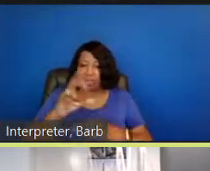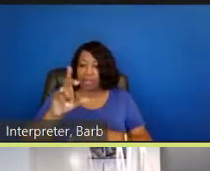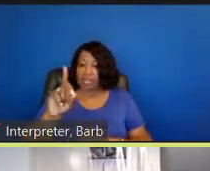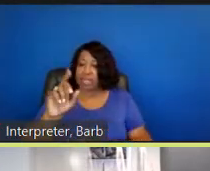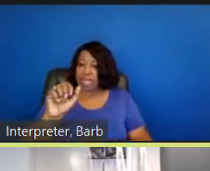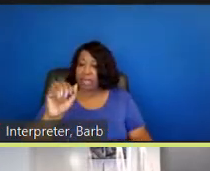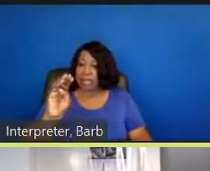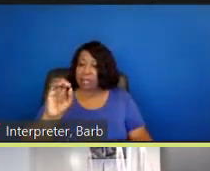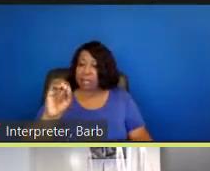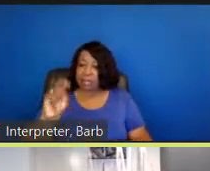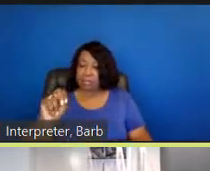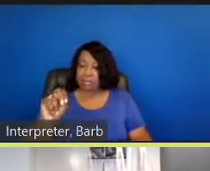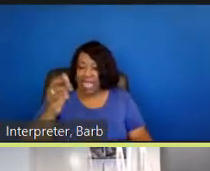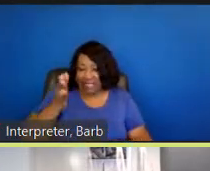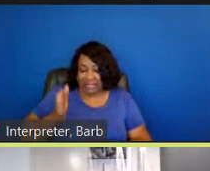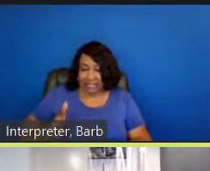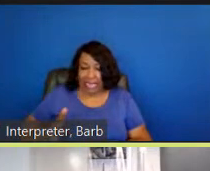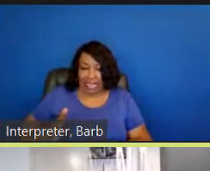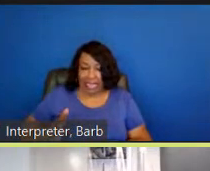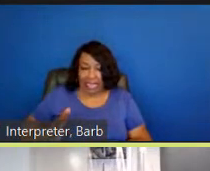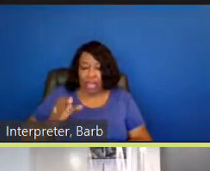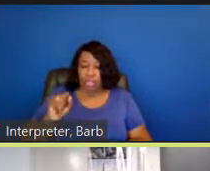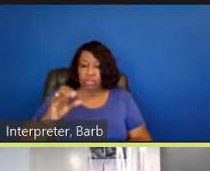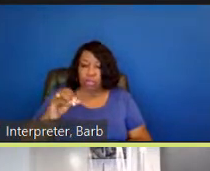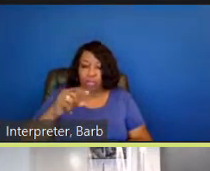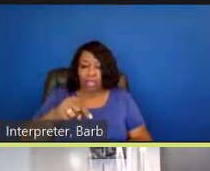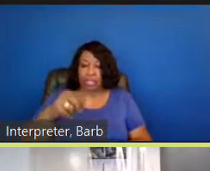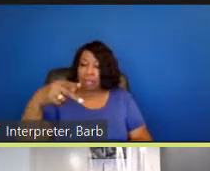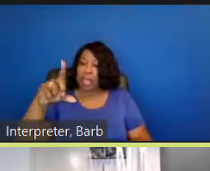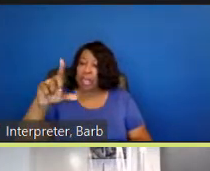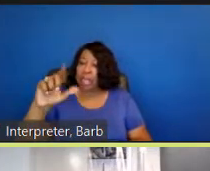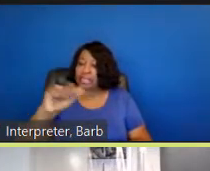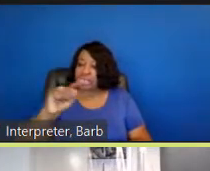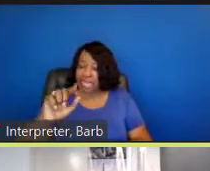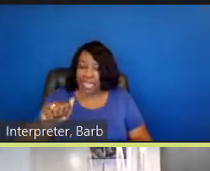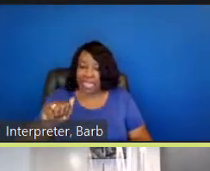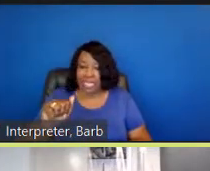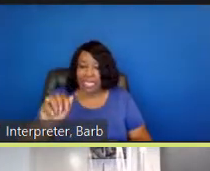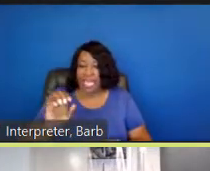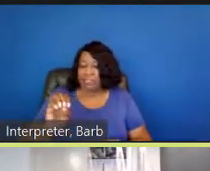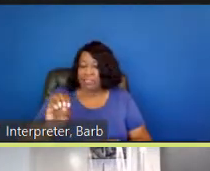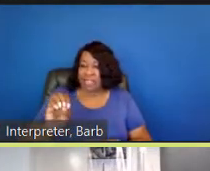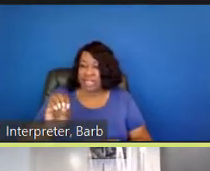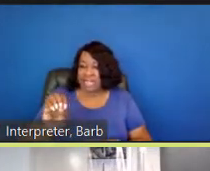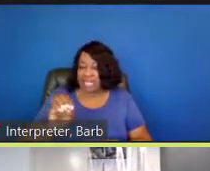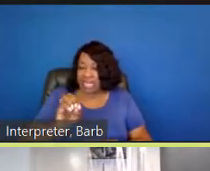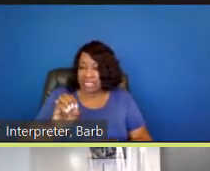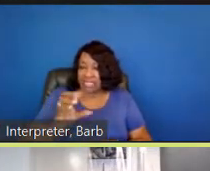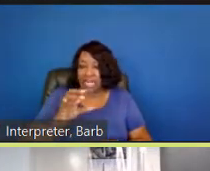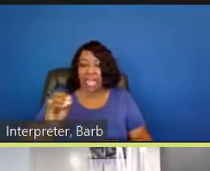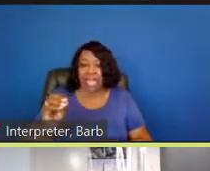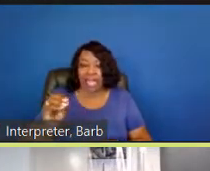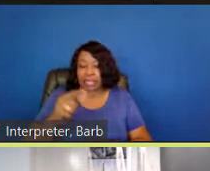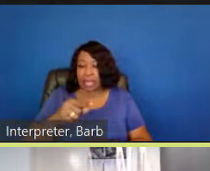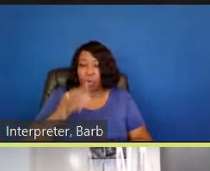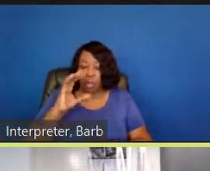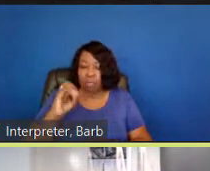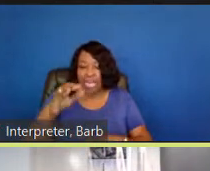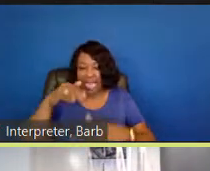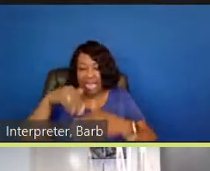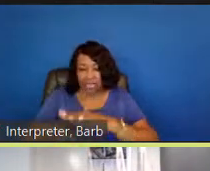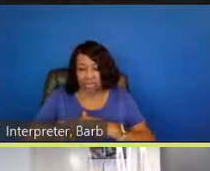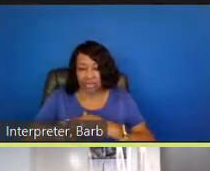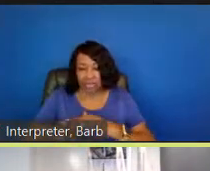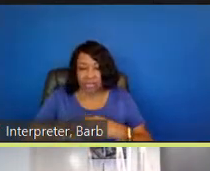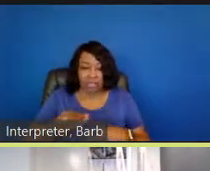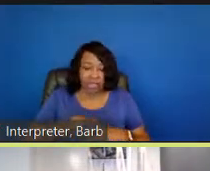Damon side of the site so that there's a plaza at the east, and it will be entrance on